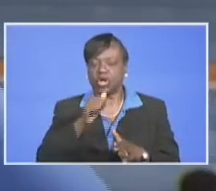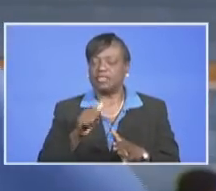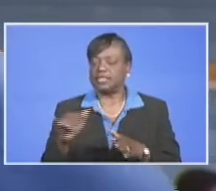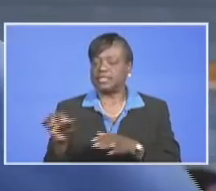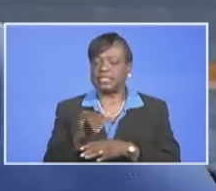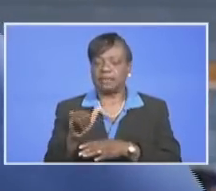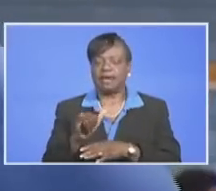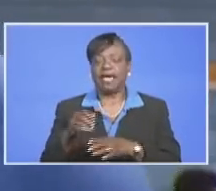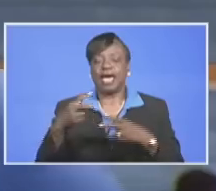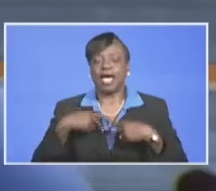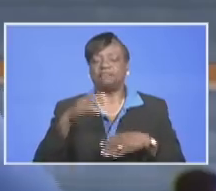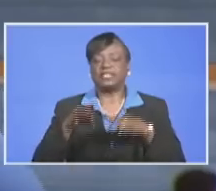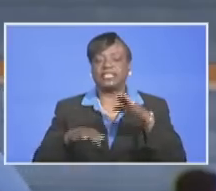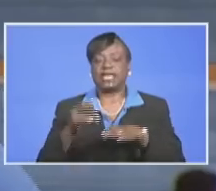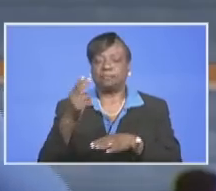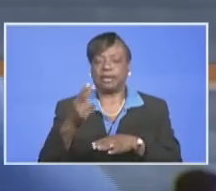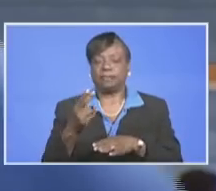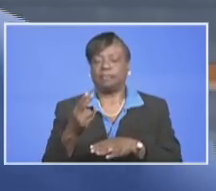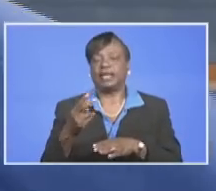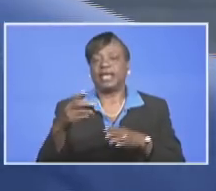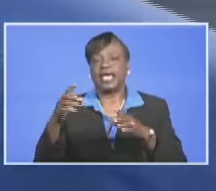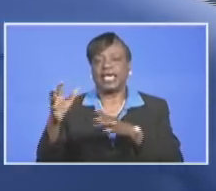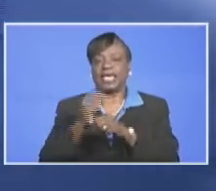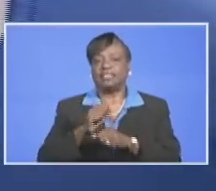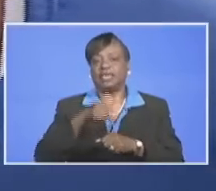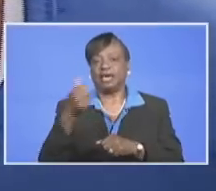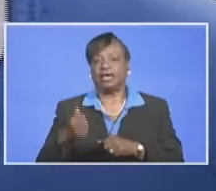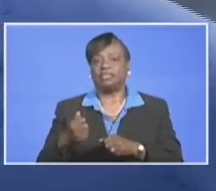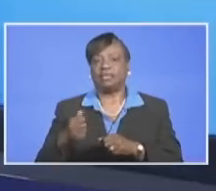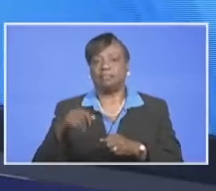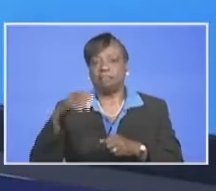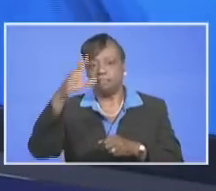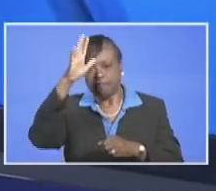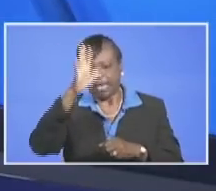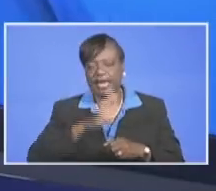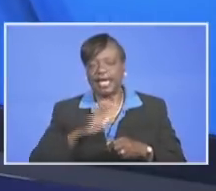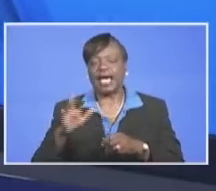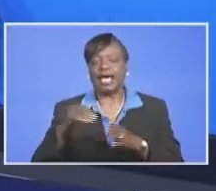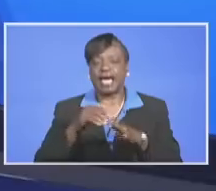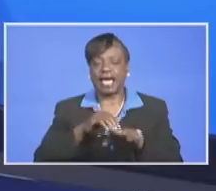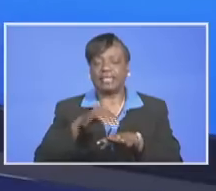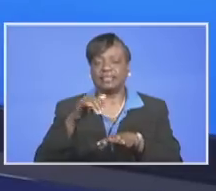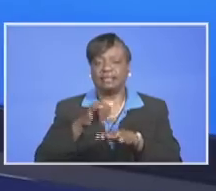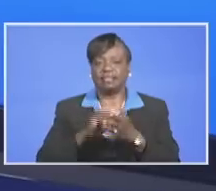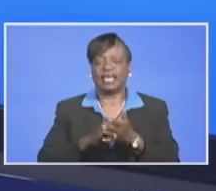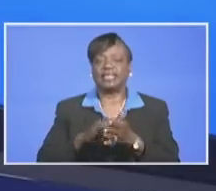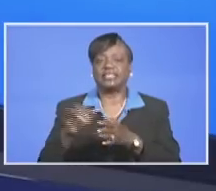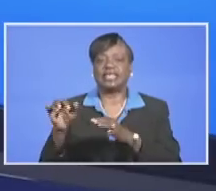and try to get the other guys at that level, and our practices will be better too. And being a